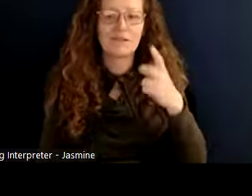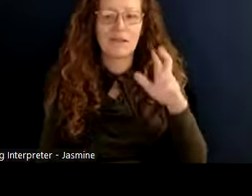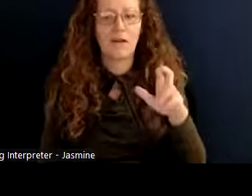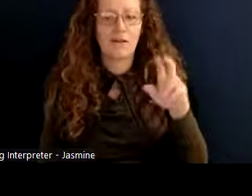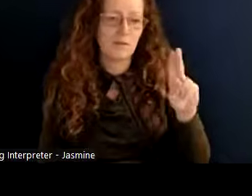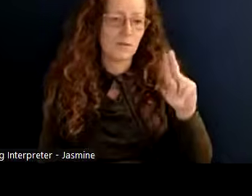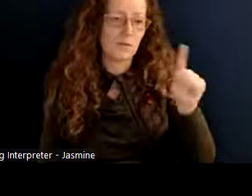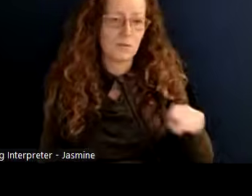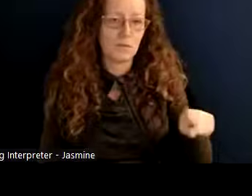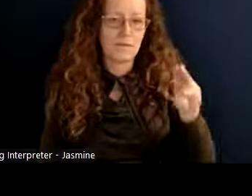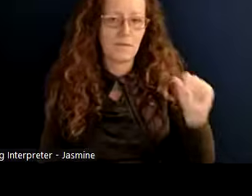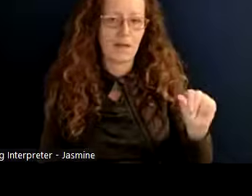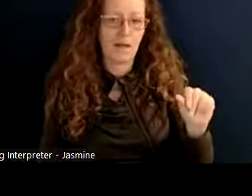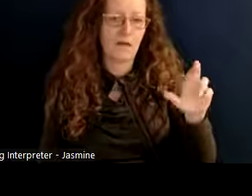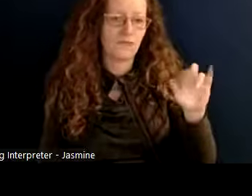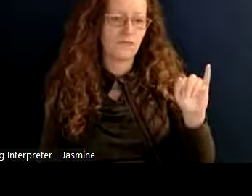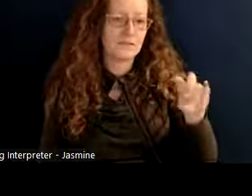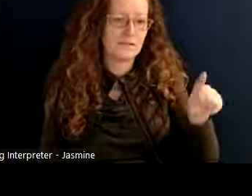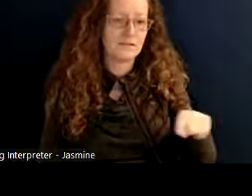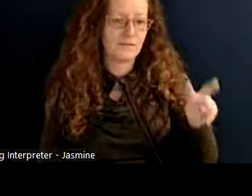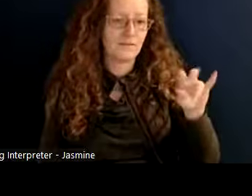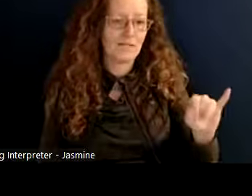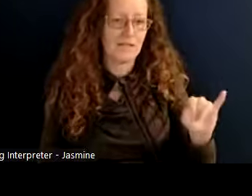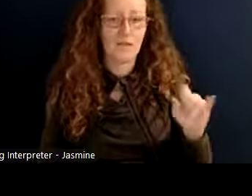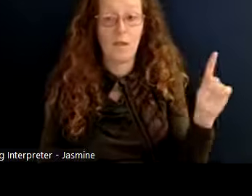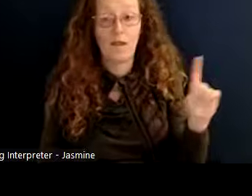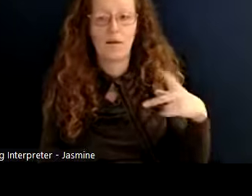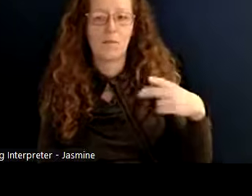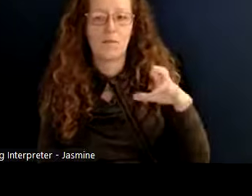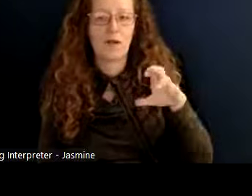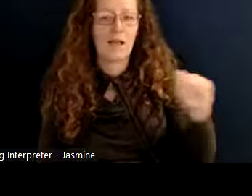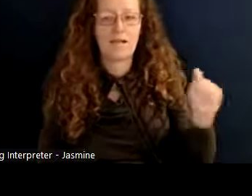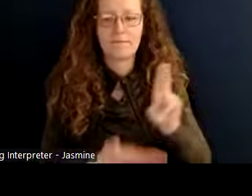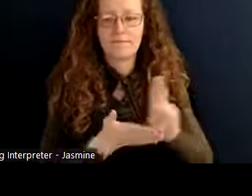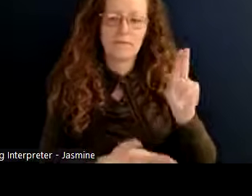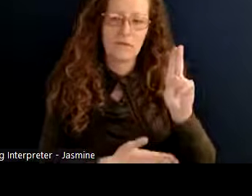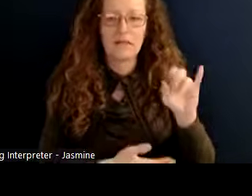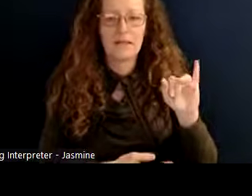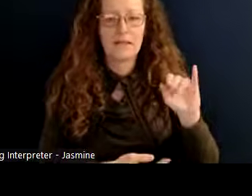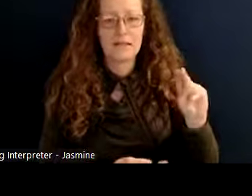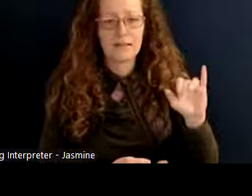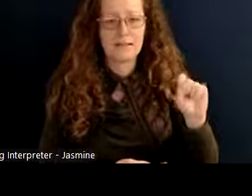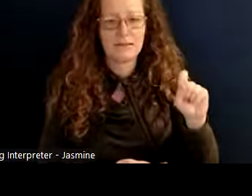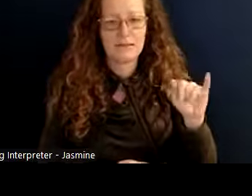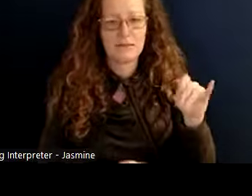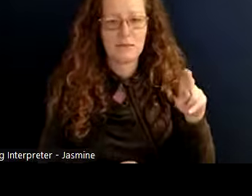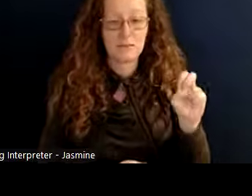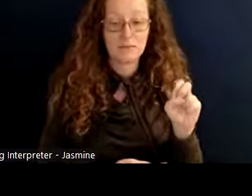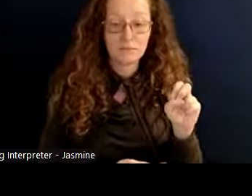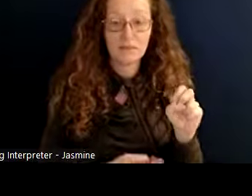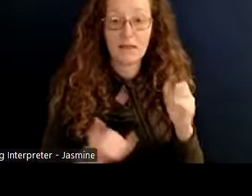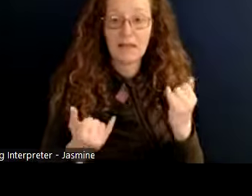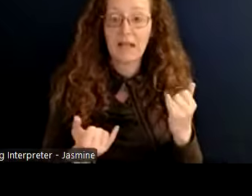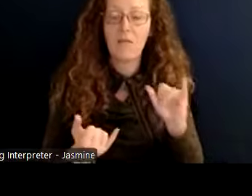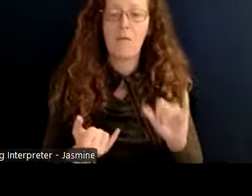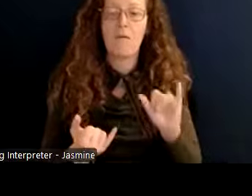Uzma Rizvi. She is at the Pratt Institute. And I am realizing I can't see my introduction